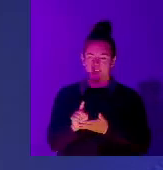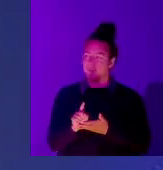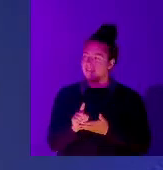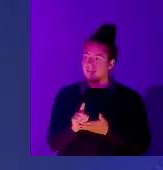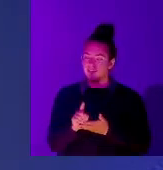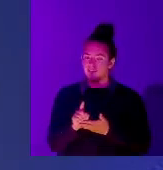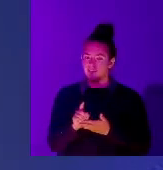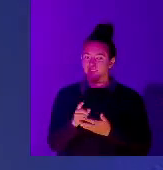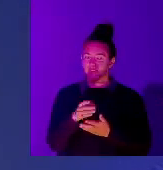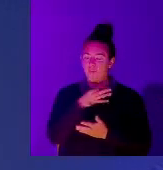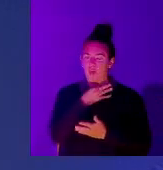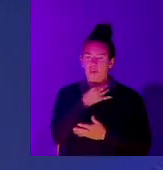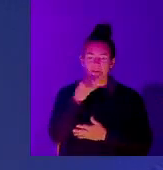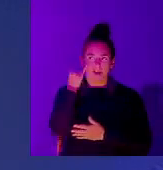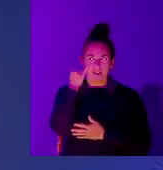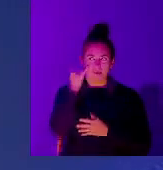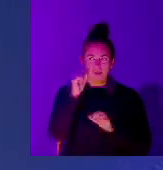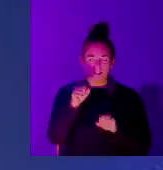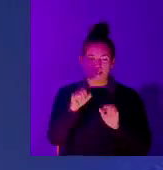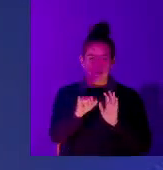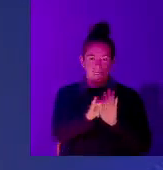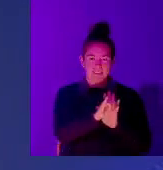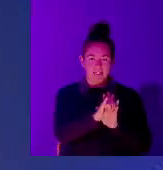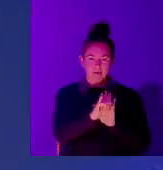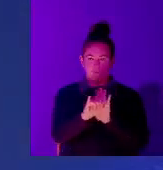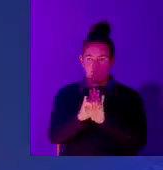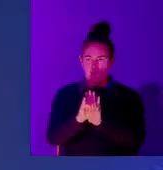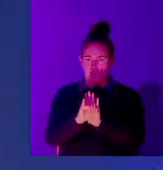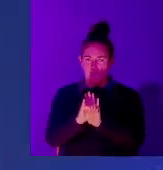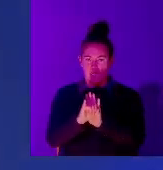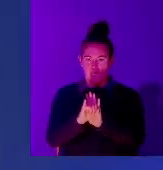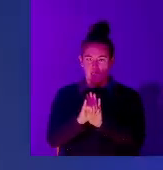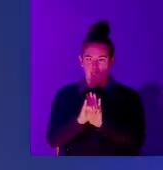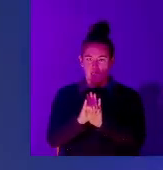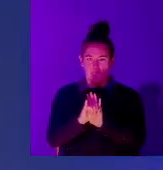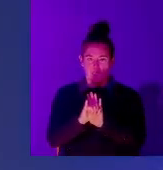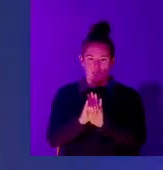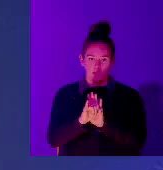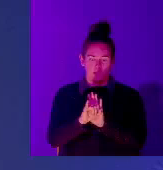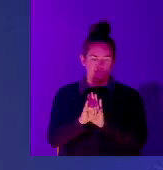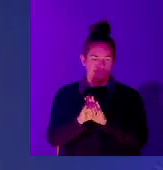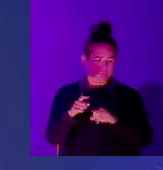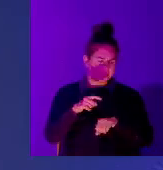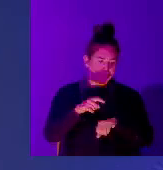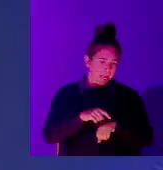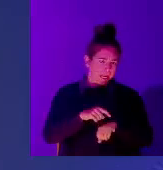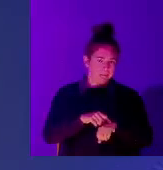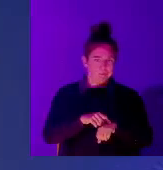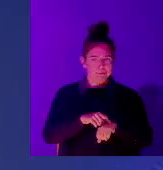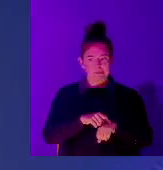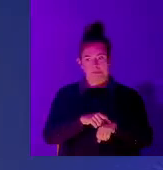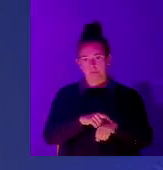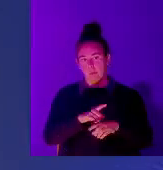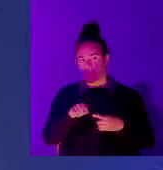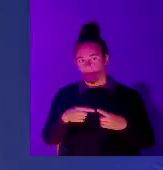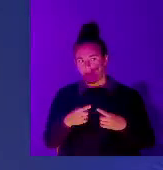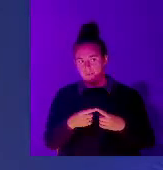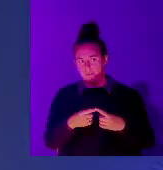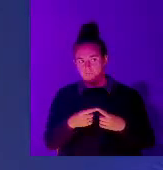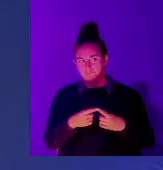identify periods of time that you use for things that are not eternal, that could